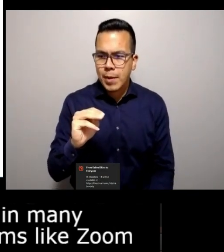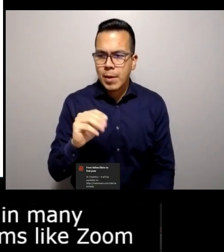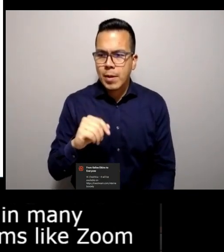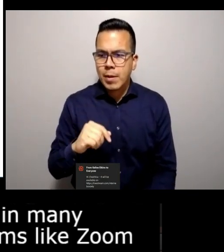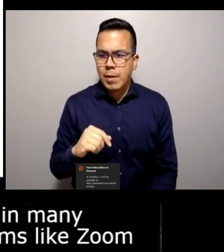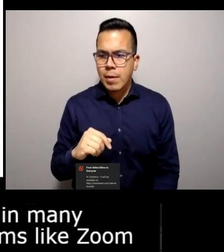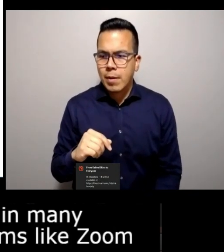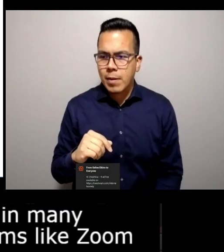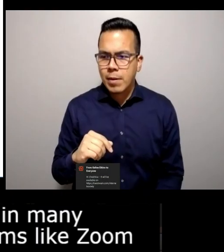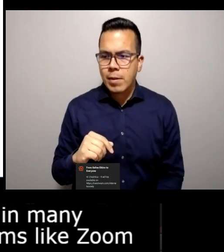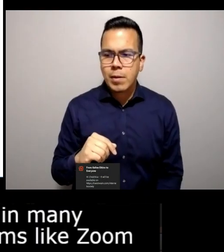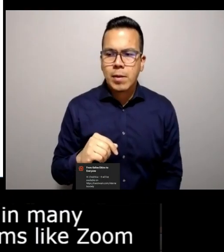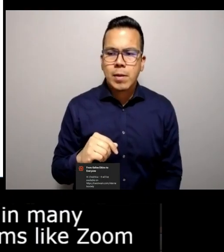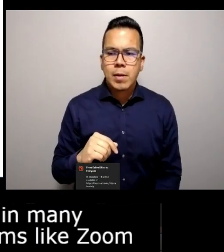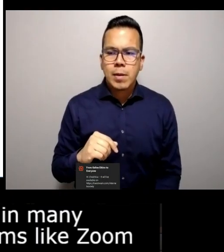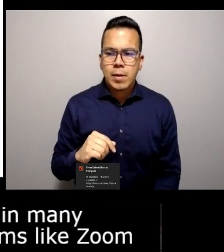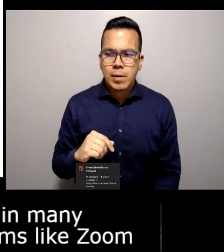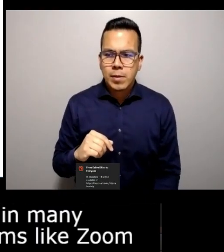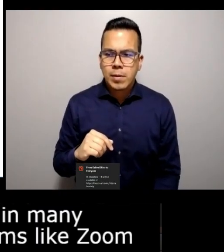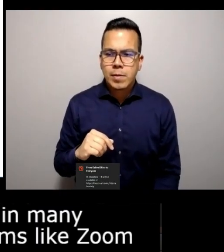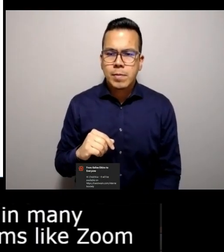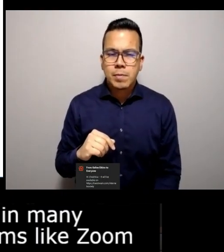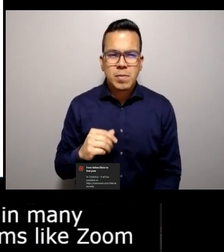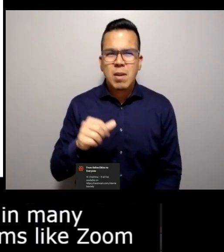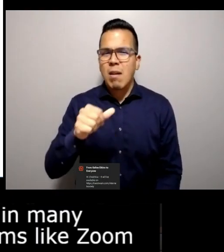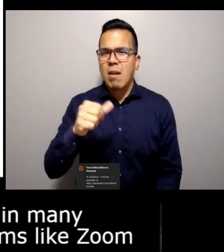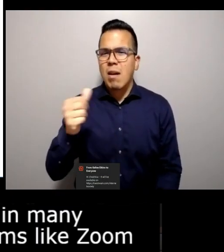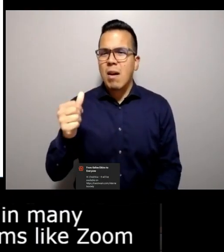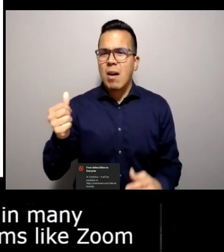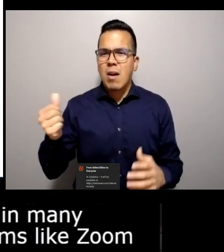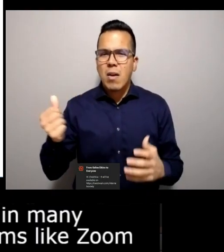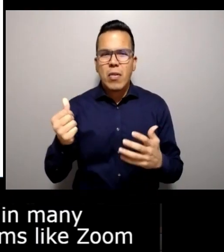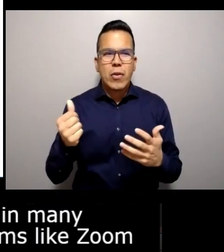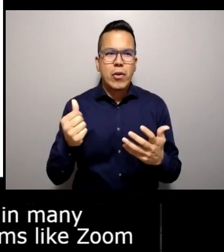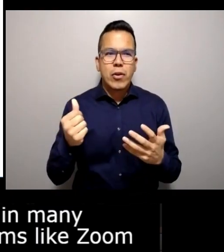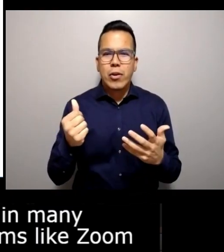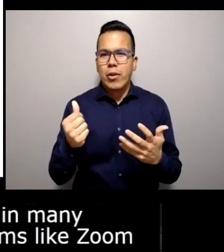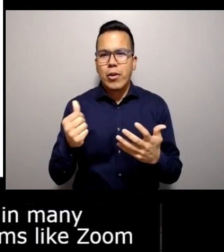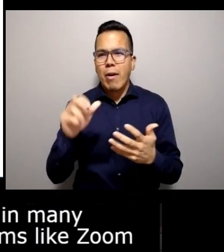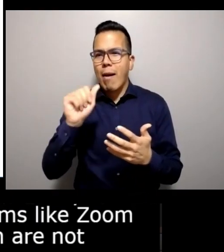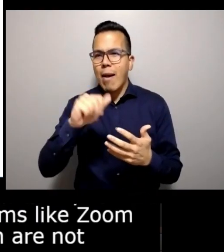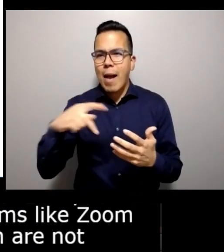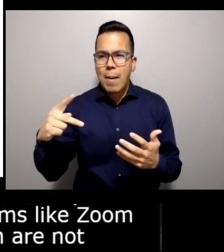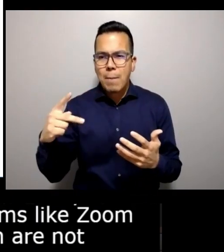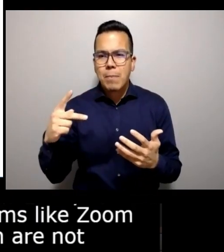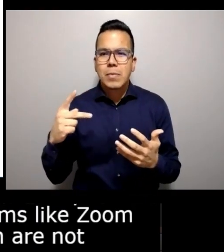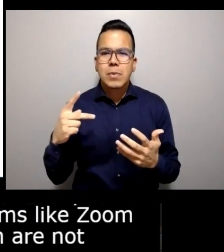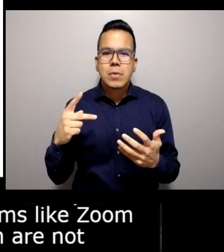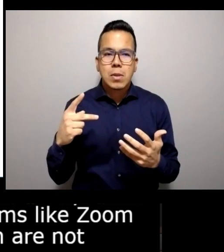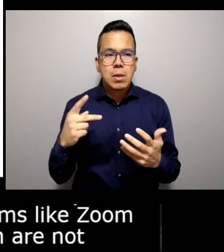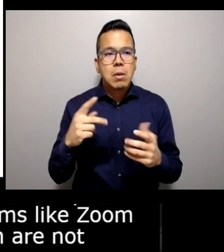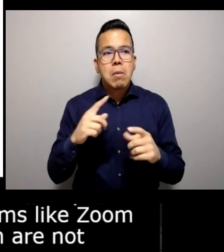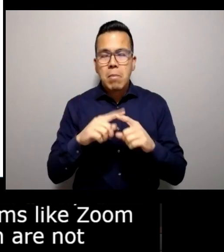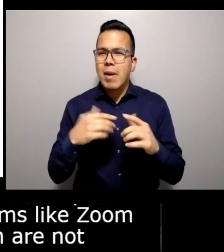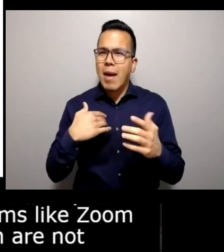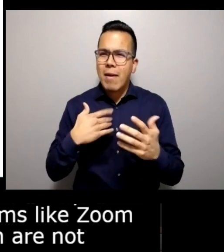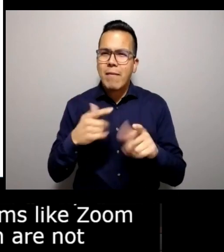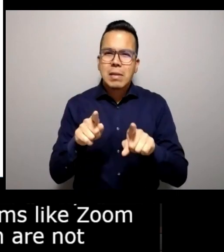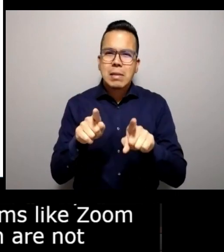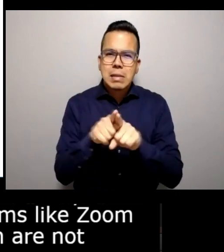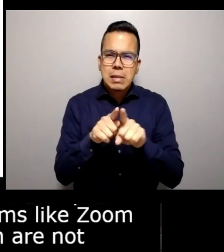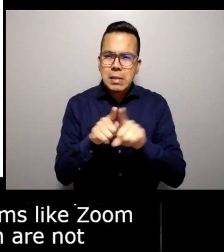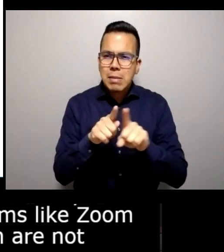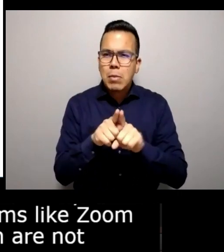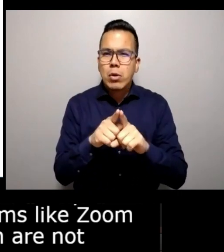other communication efforts, which, while not social media per se, share many of the same characteristics, and